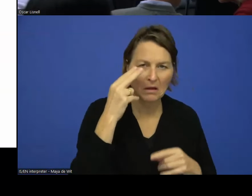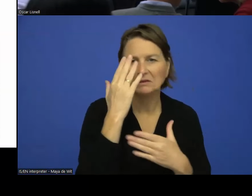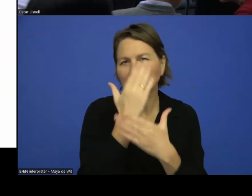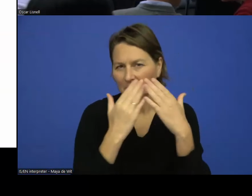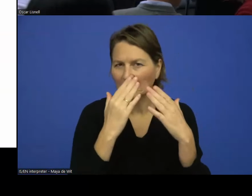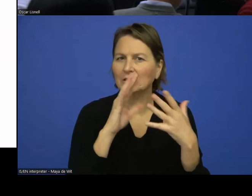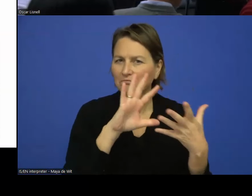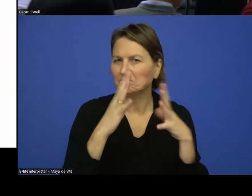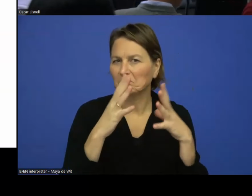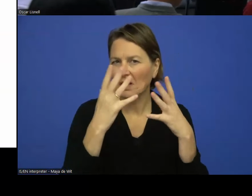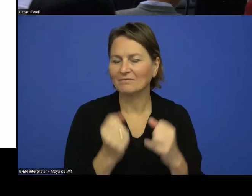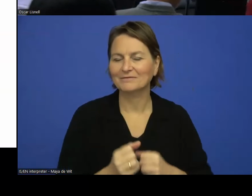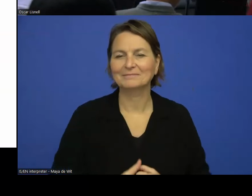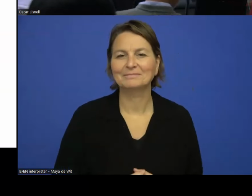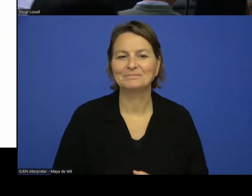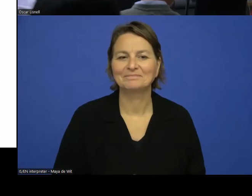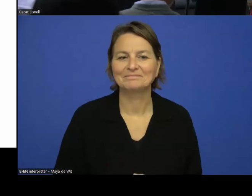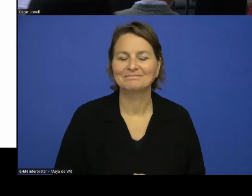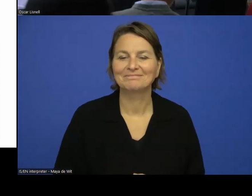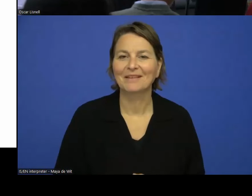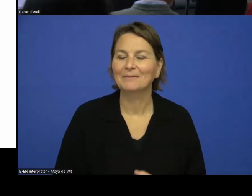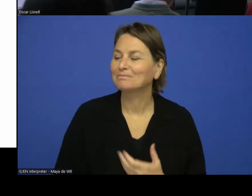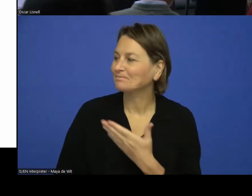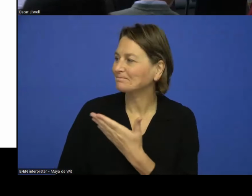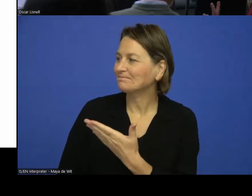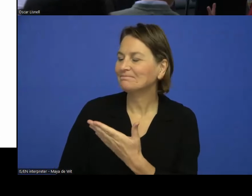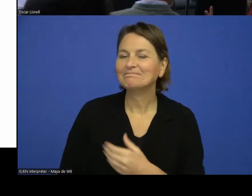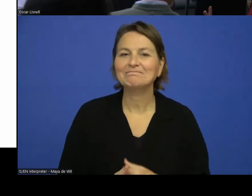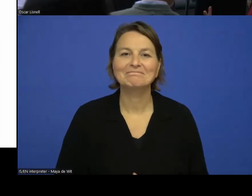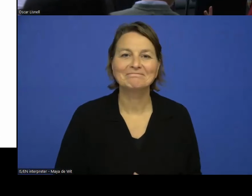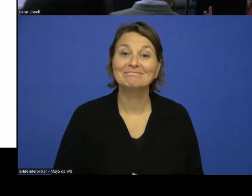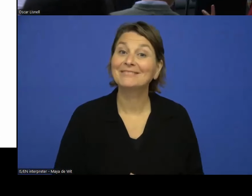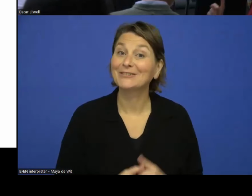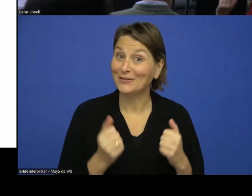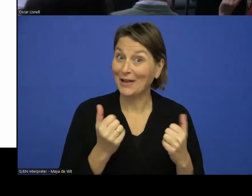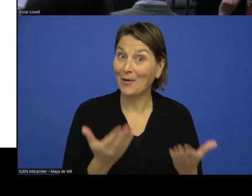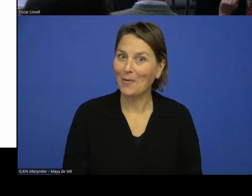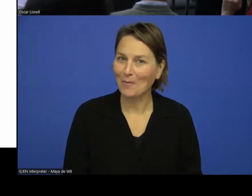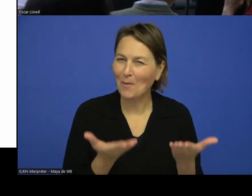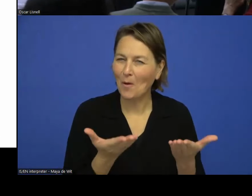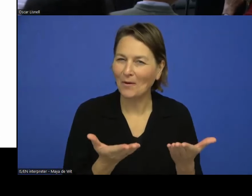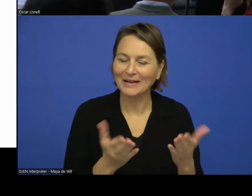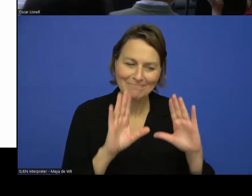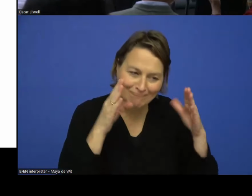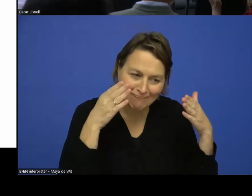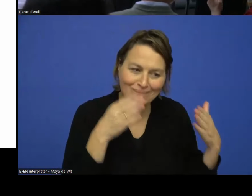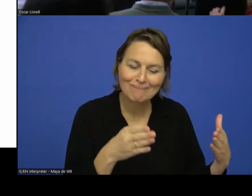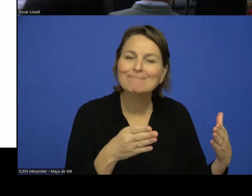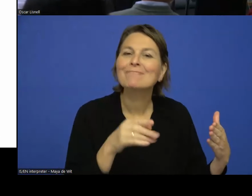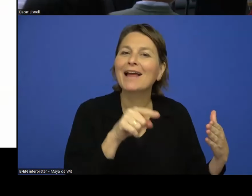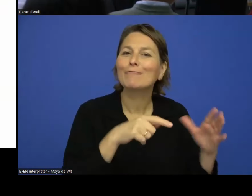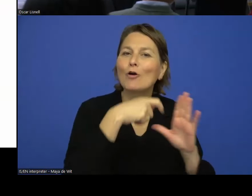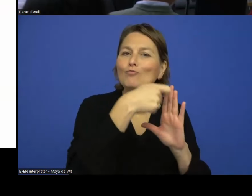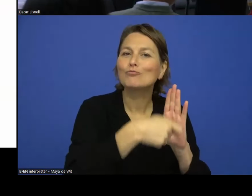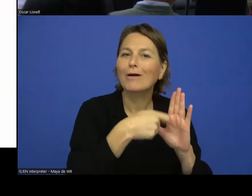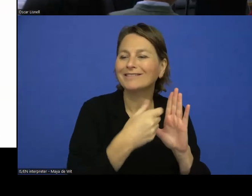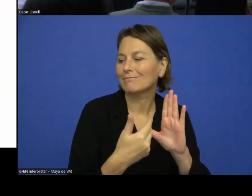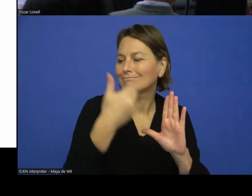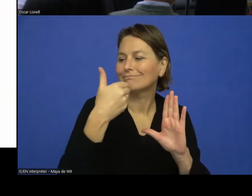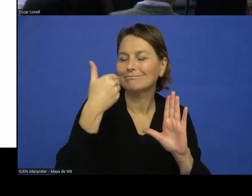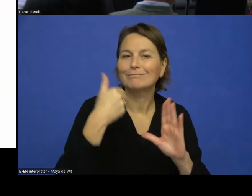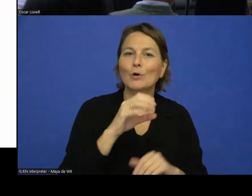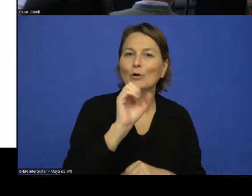So yes, the background, and you've heard some of you who were here this morning, was Suitcase. It was